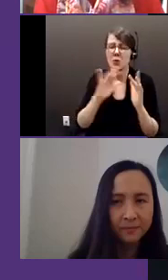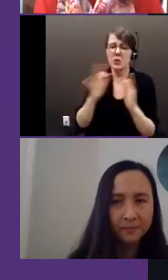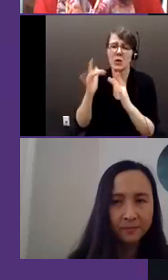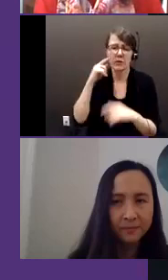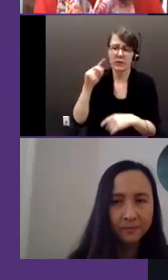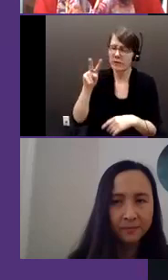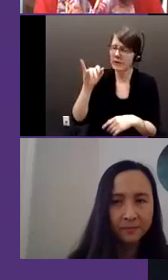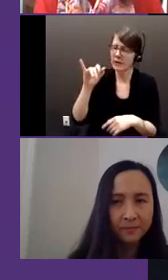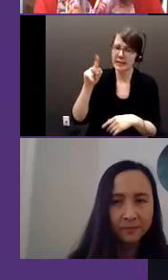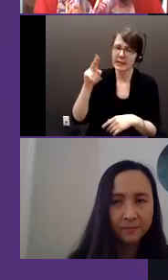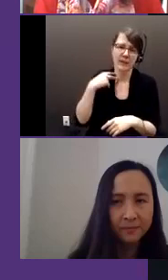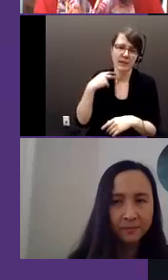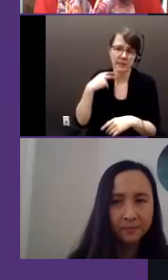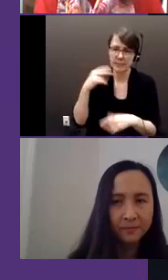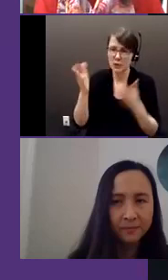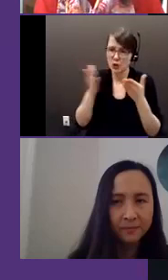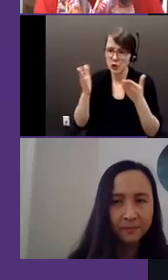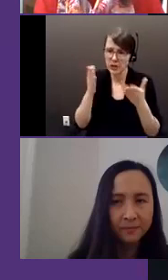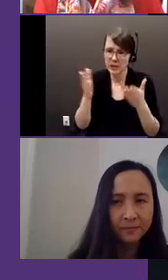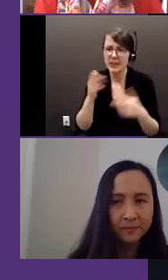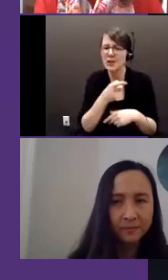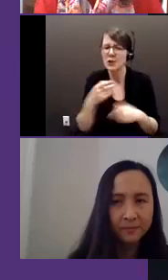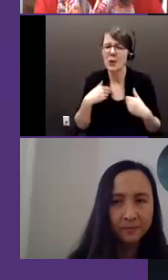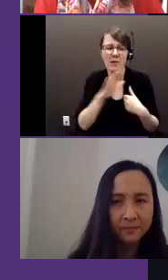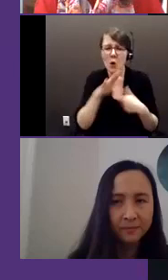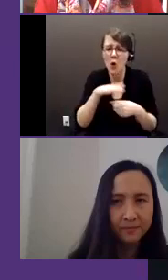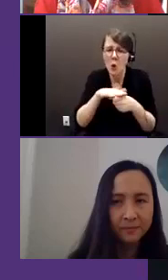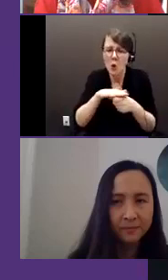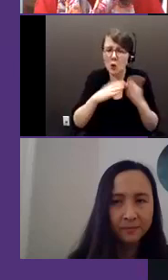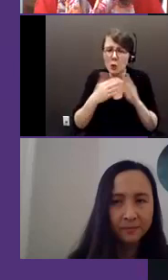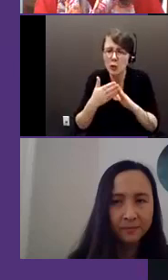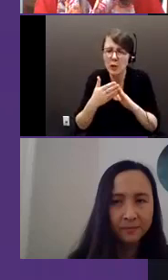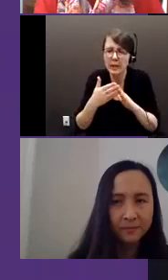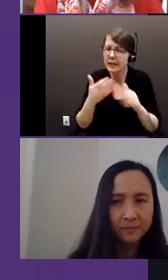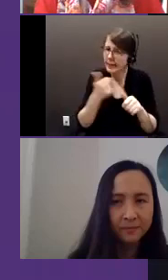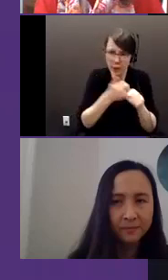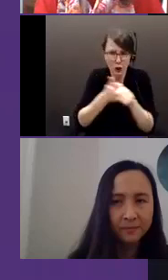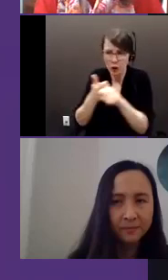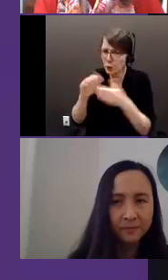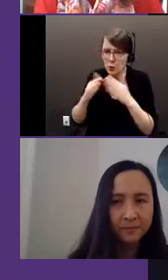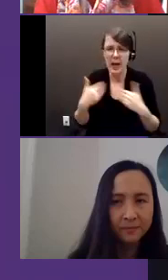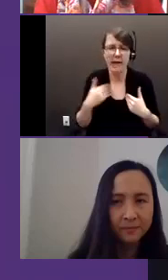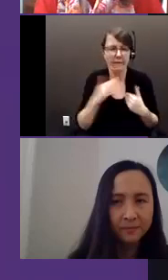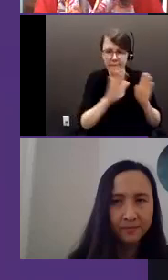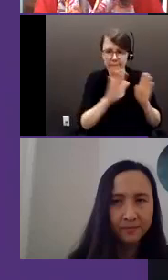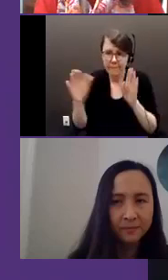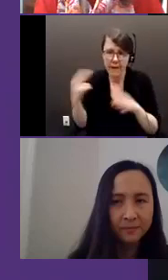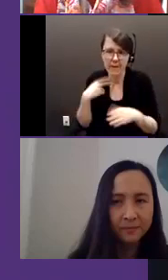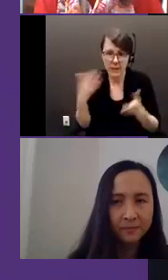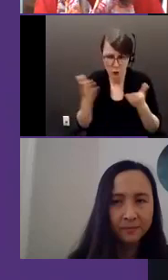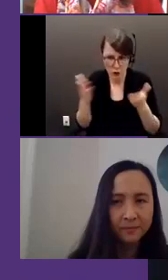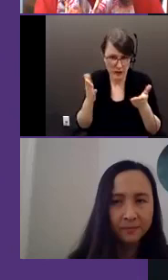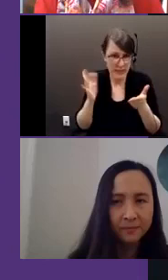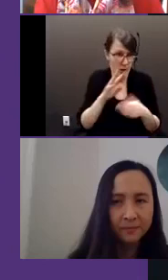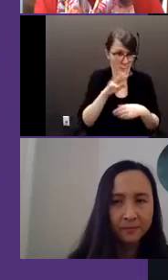You can find all of your local community victim services on this website here on the slide, as well as the